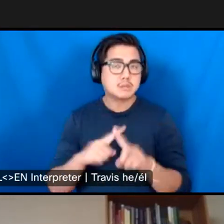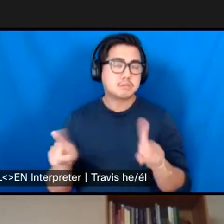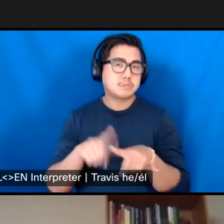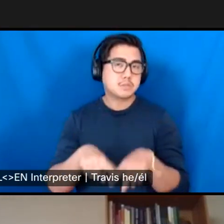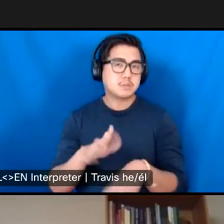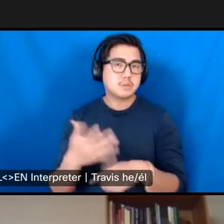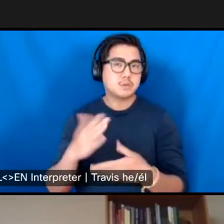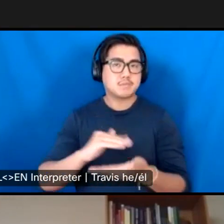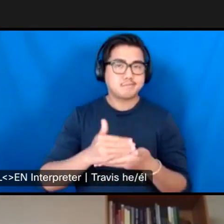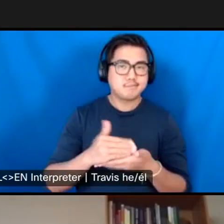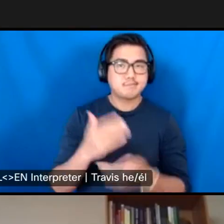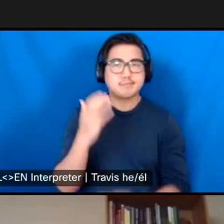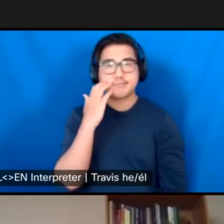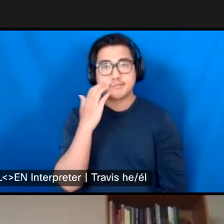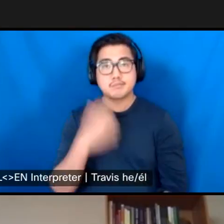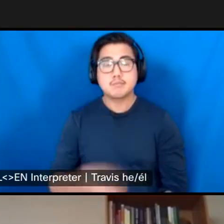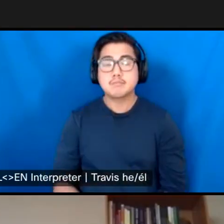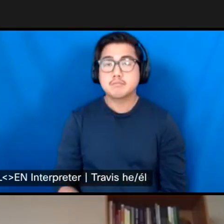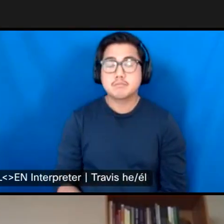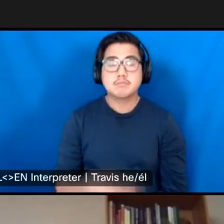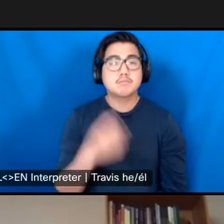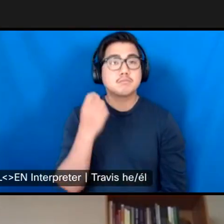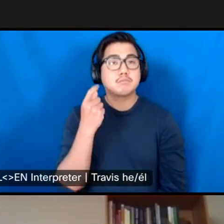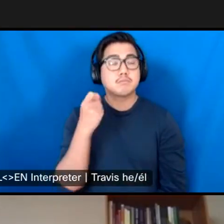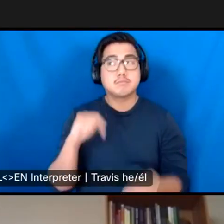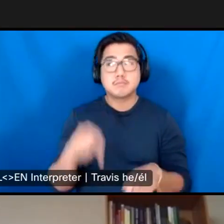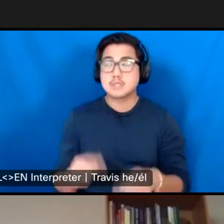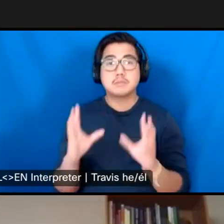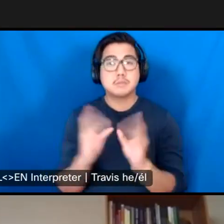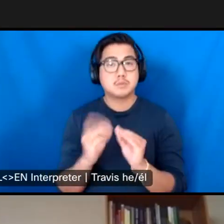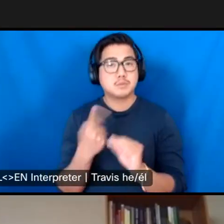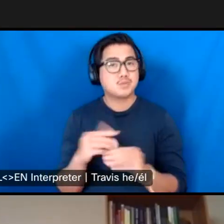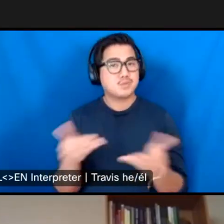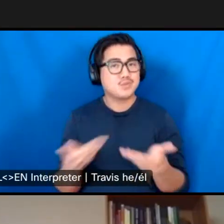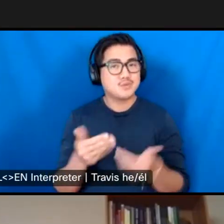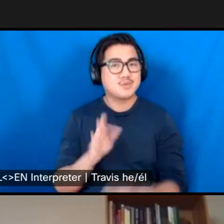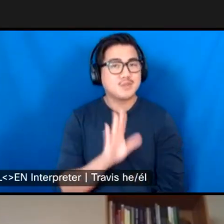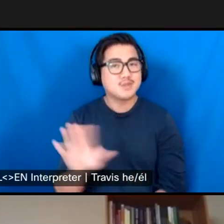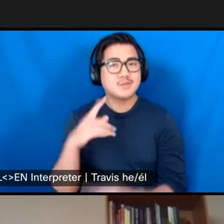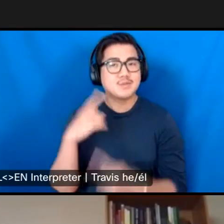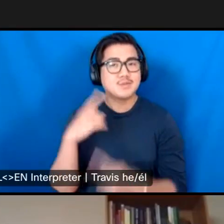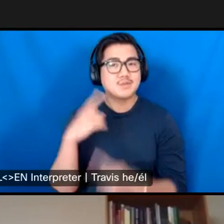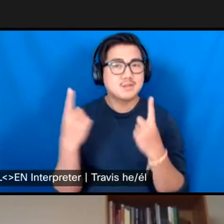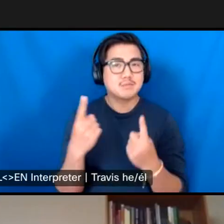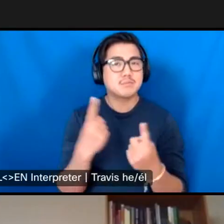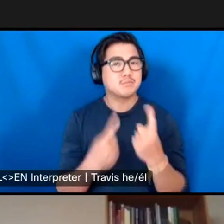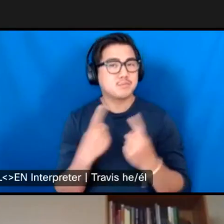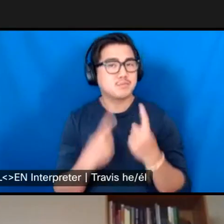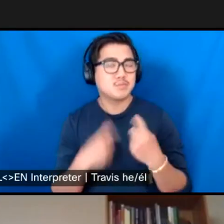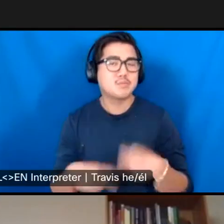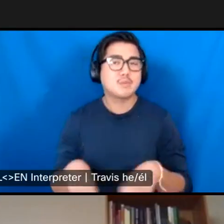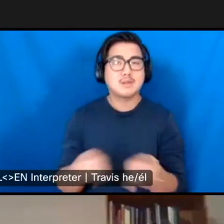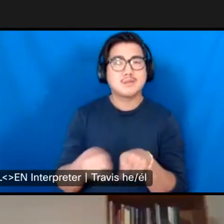using. Throughout the session, we welcome your thoughts, questions, and resources. The chat box can